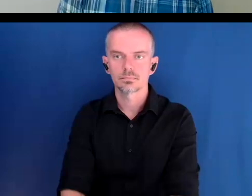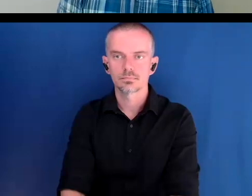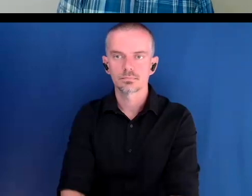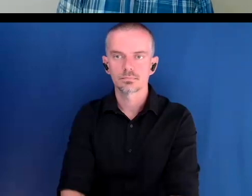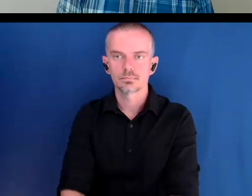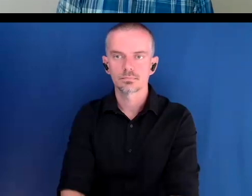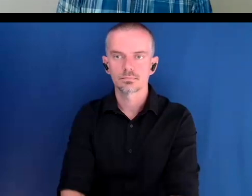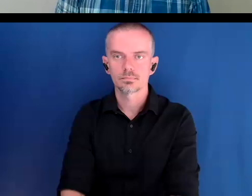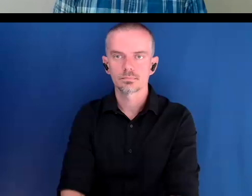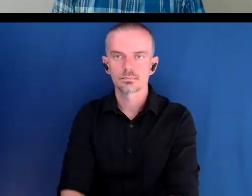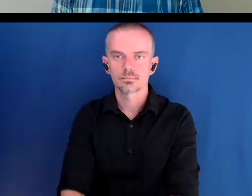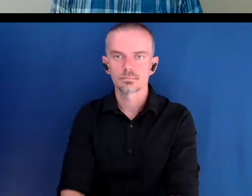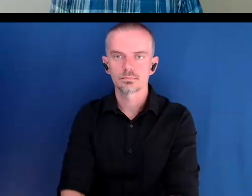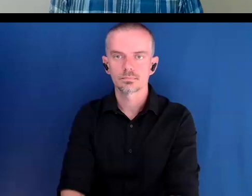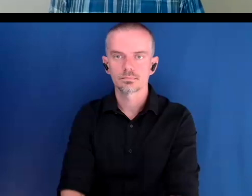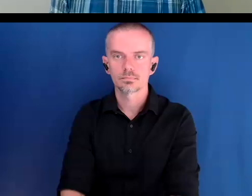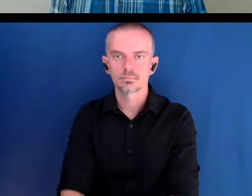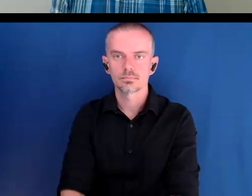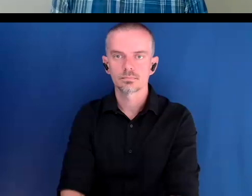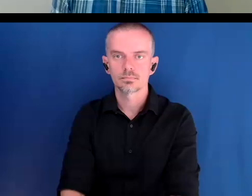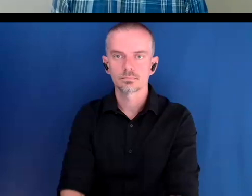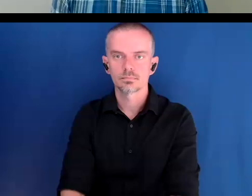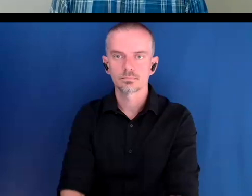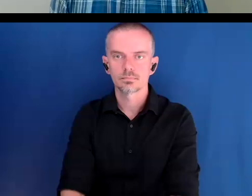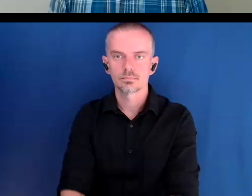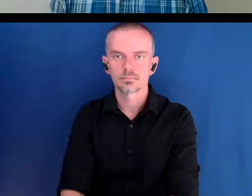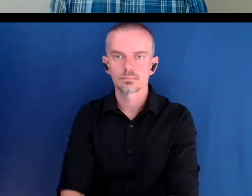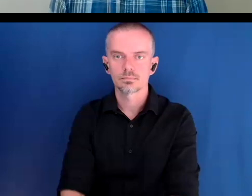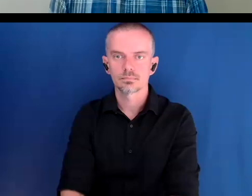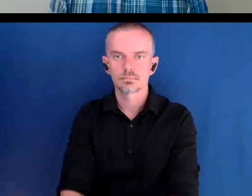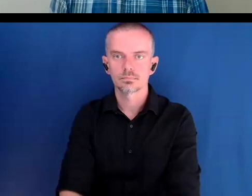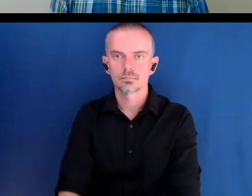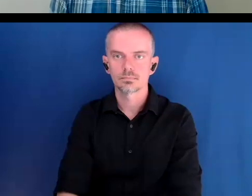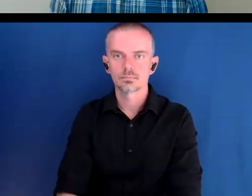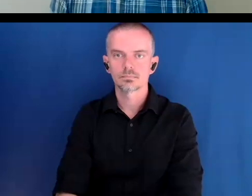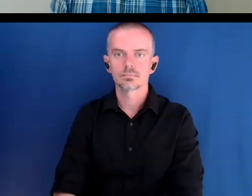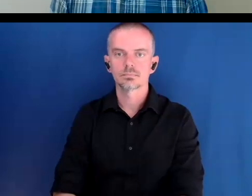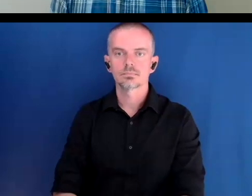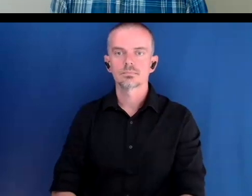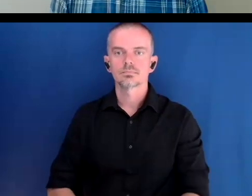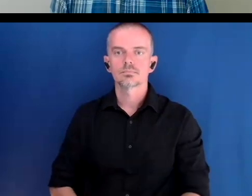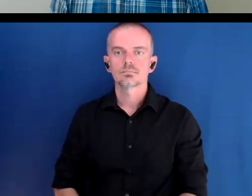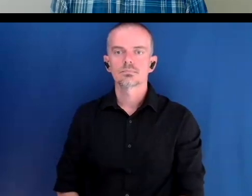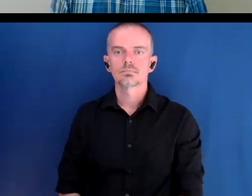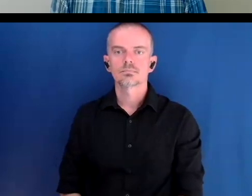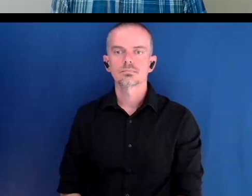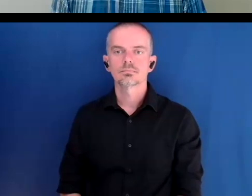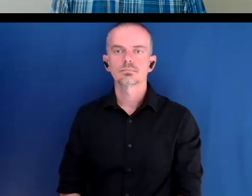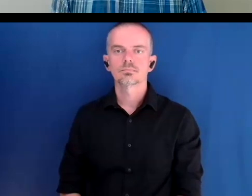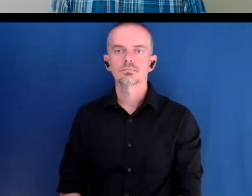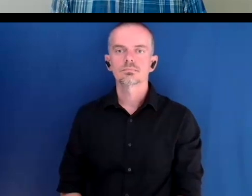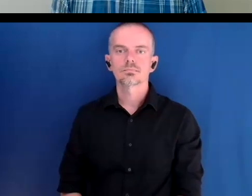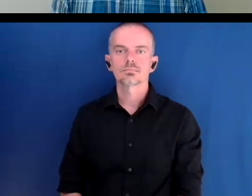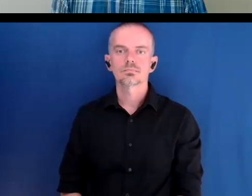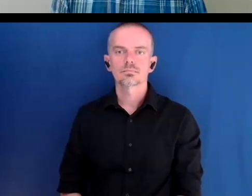back and I think it was 2020, did an amendment, did a new agreement. So we did a